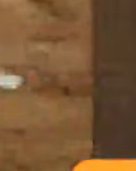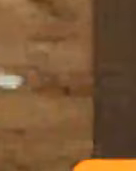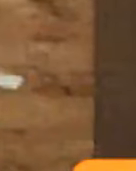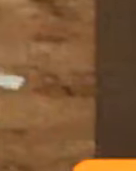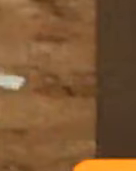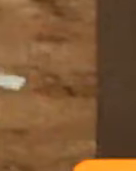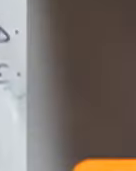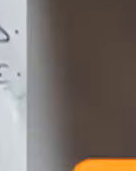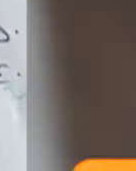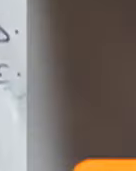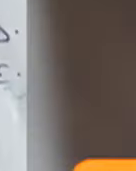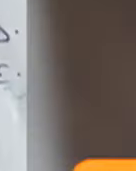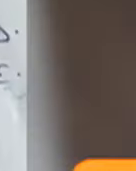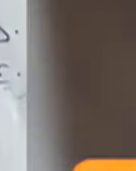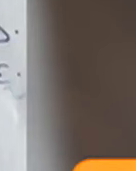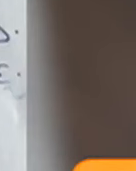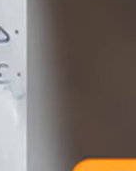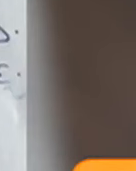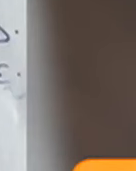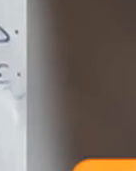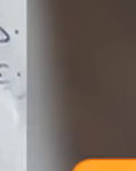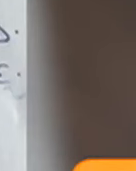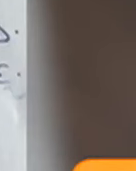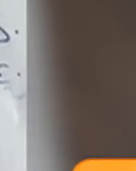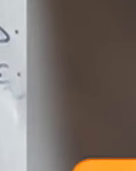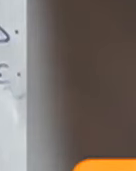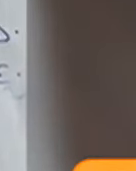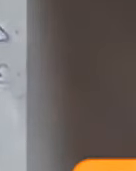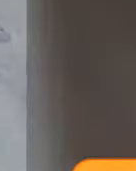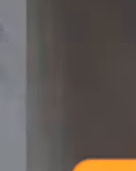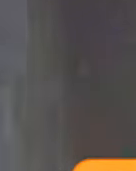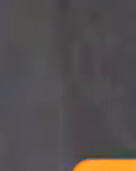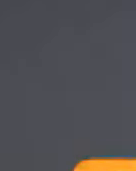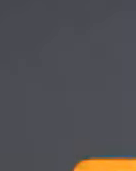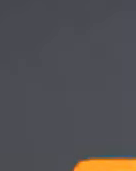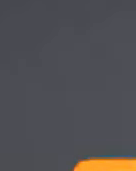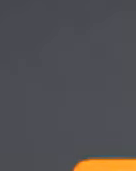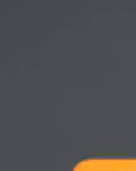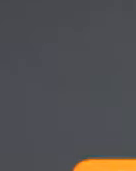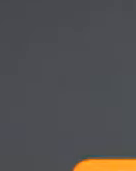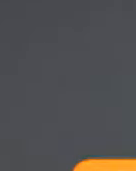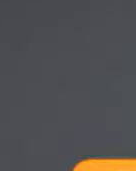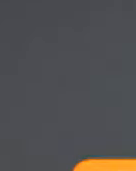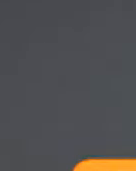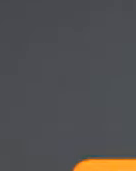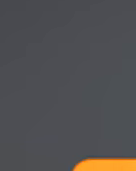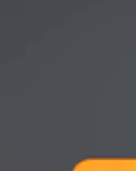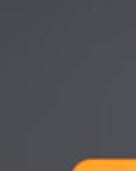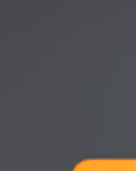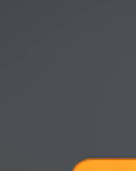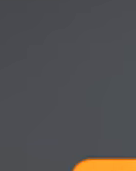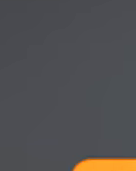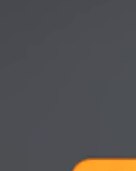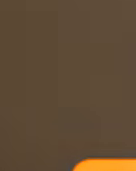we got a letter from KRA. The businesswoman says out of the 46 containers held, only 13 have been confirmed not to have